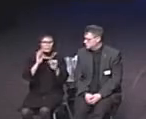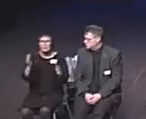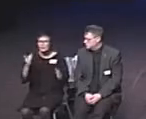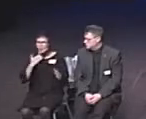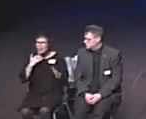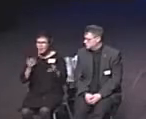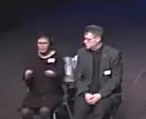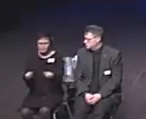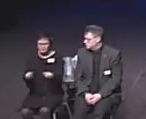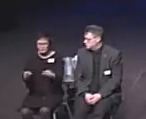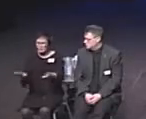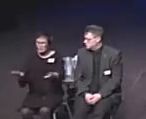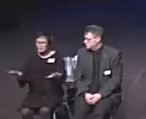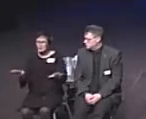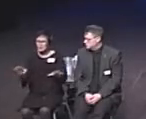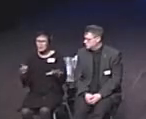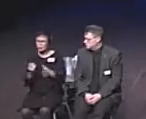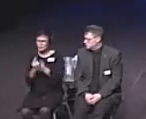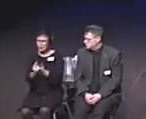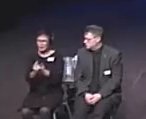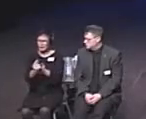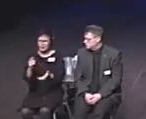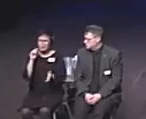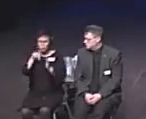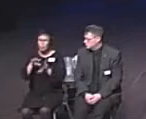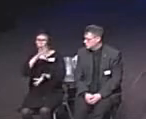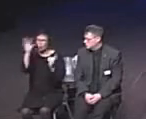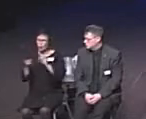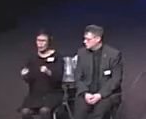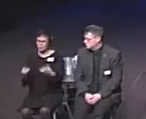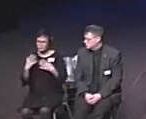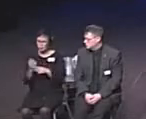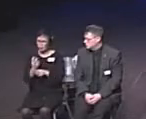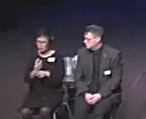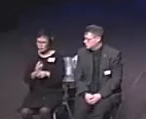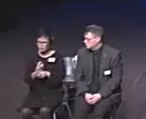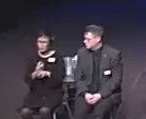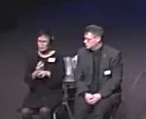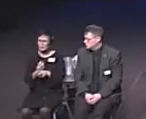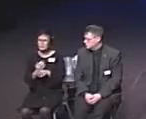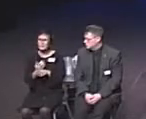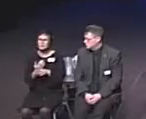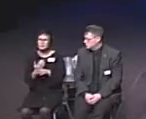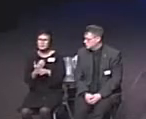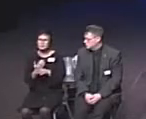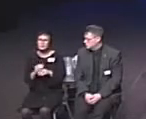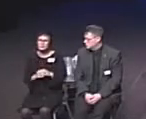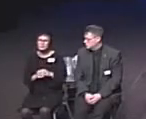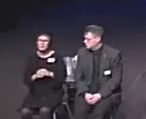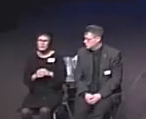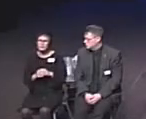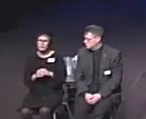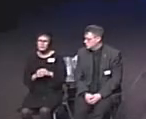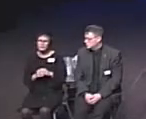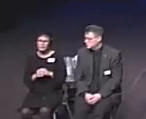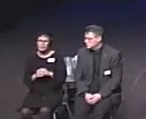touch was very, very central in the whole experience we had. So thank you. And